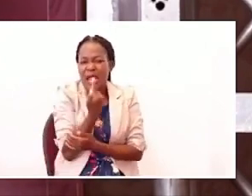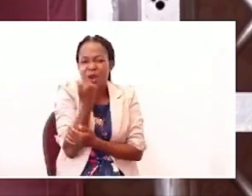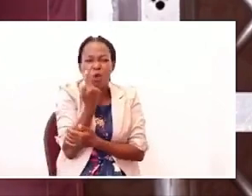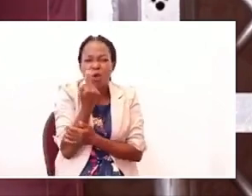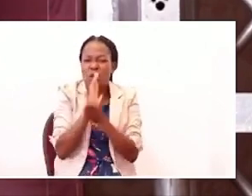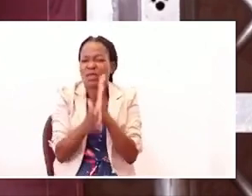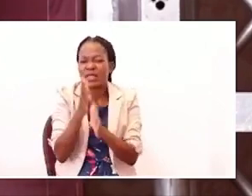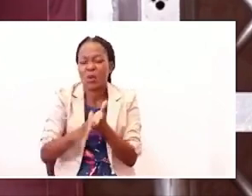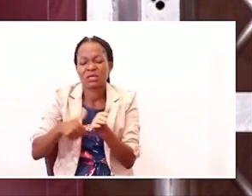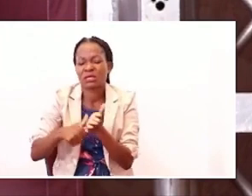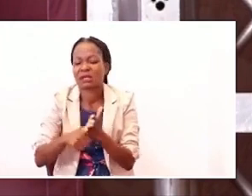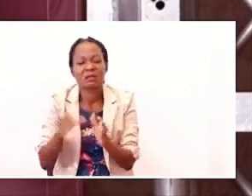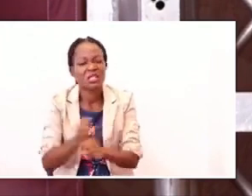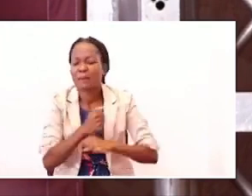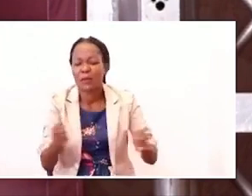without debt.